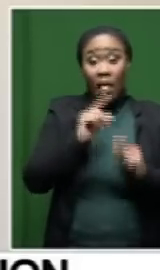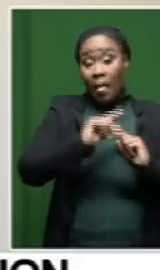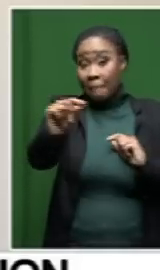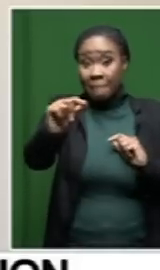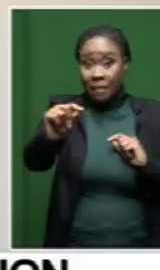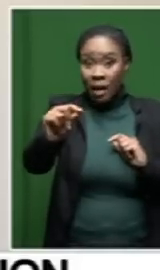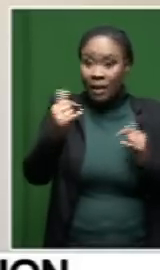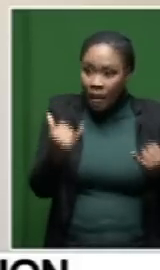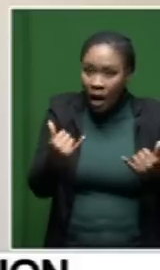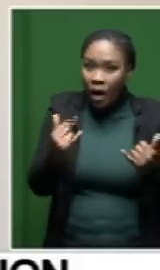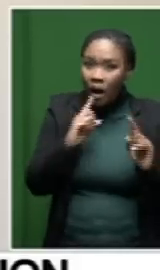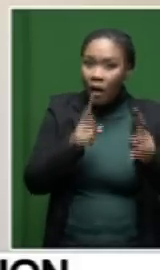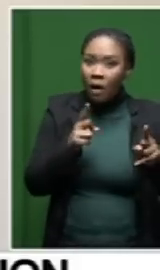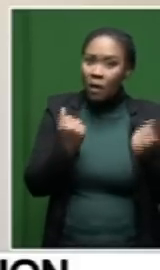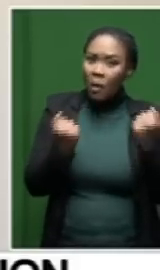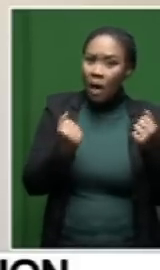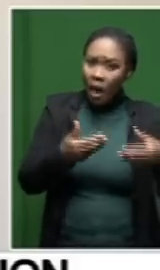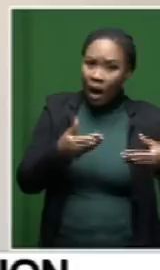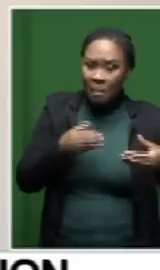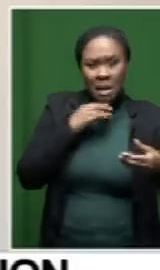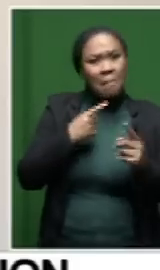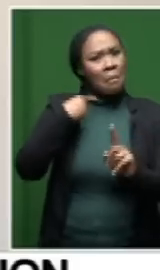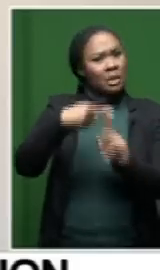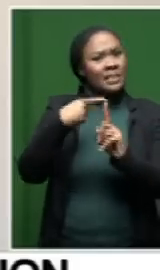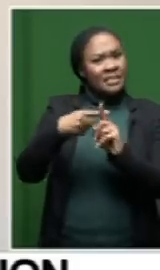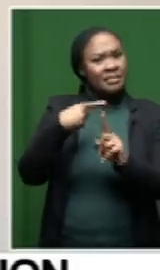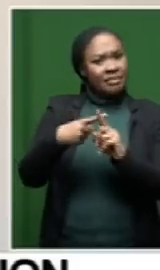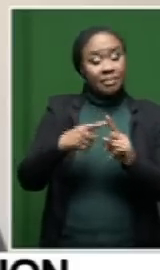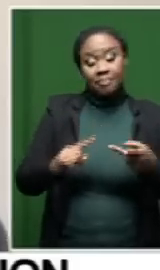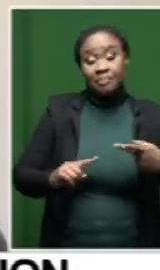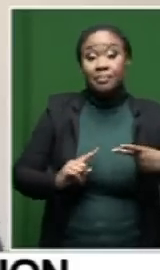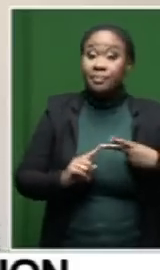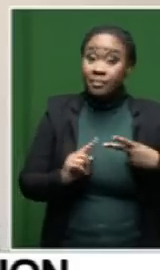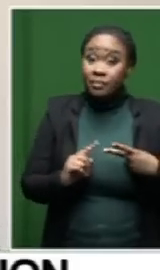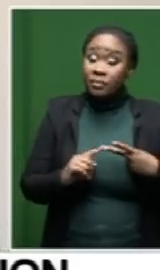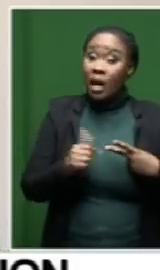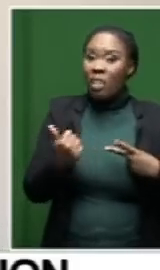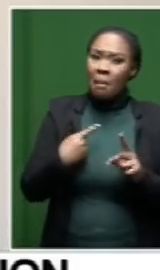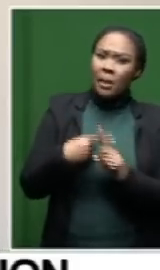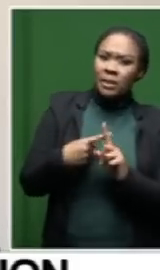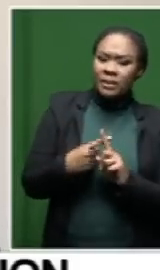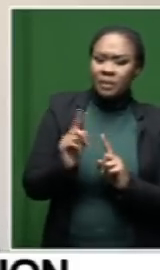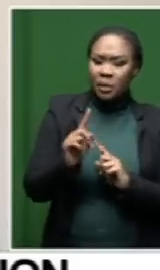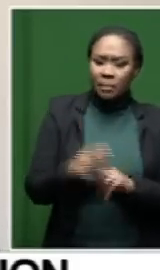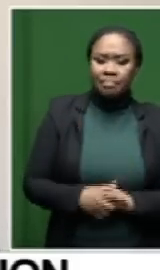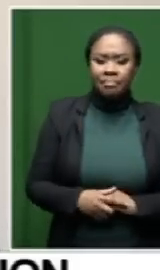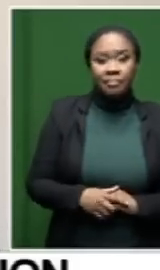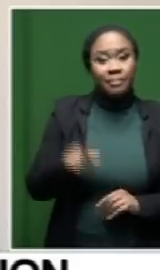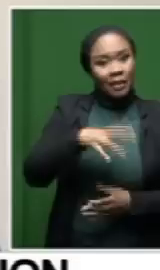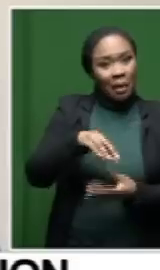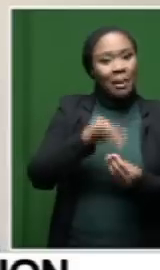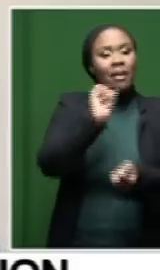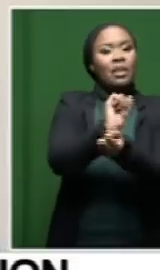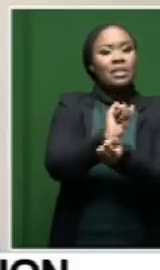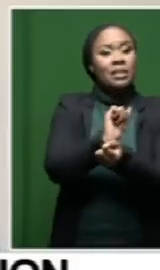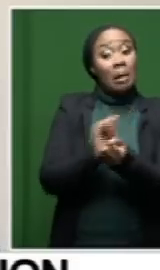an indictment has been drawn is a positive step forward. Mm-hmm. The second major development in this is that the Guptas have been